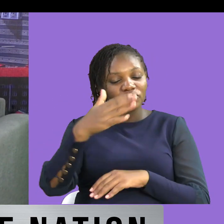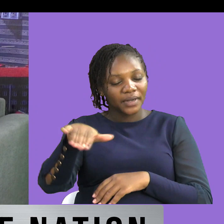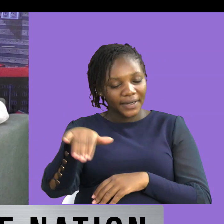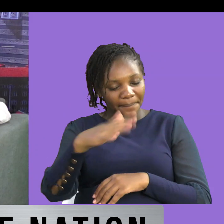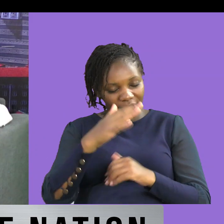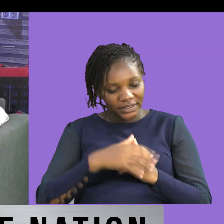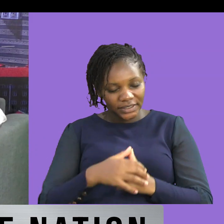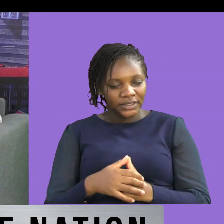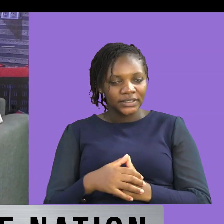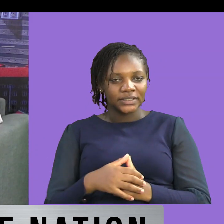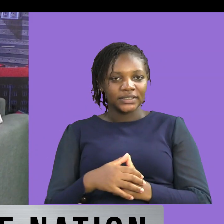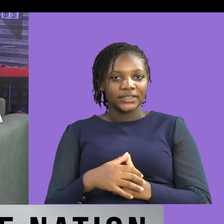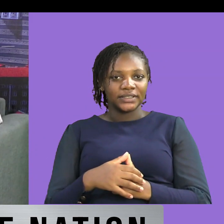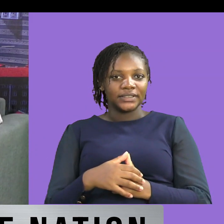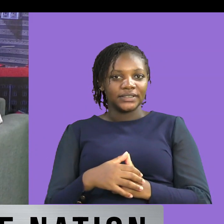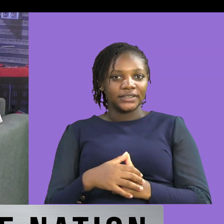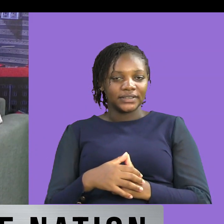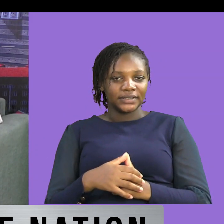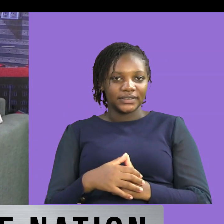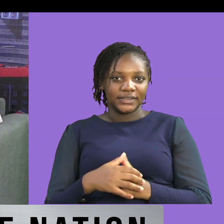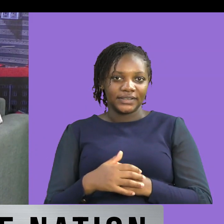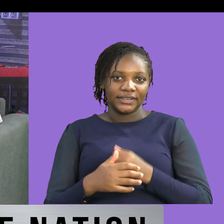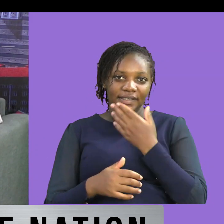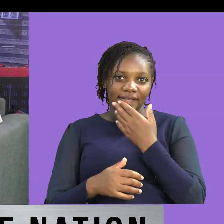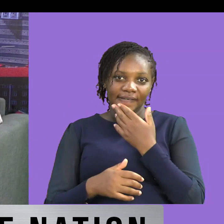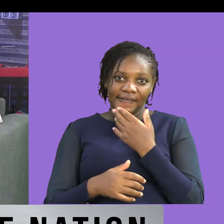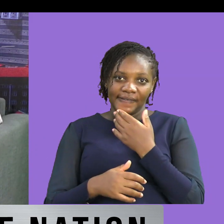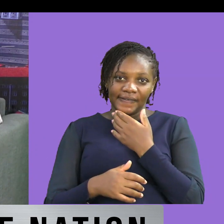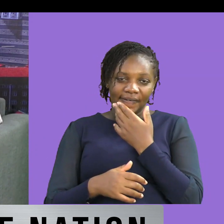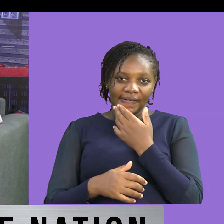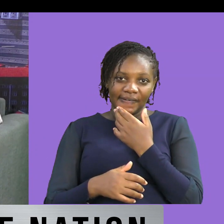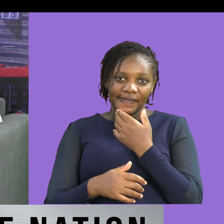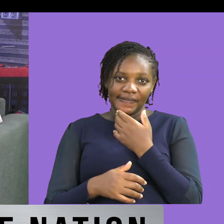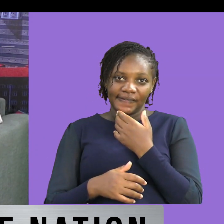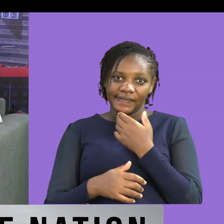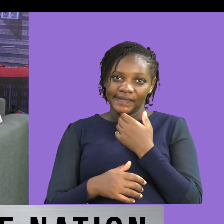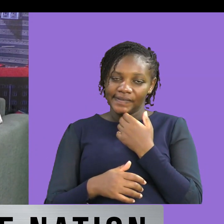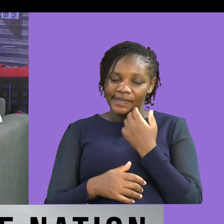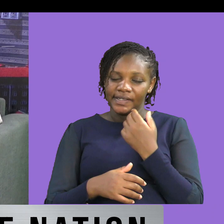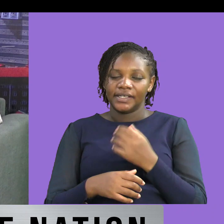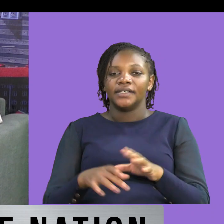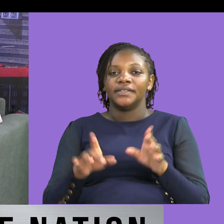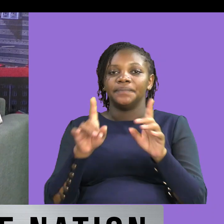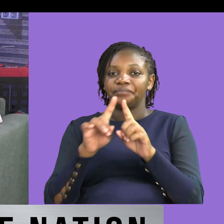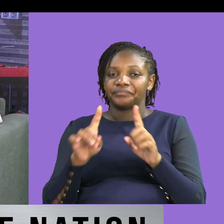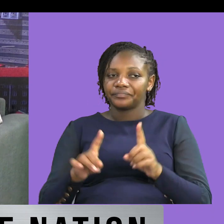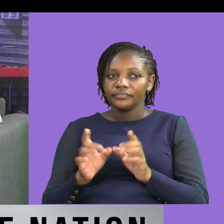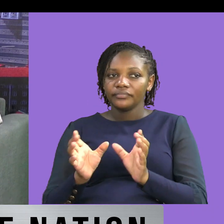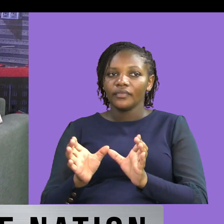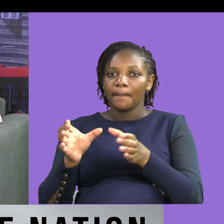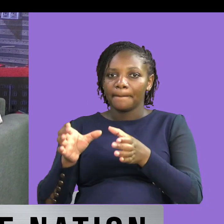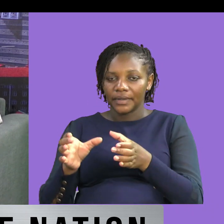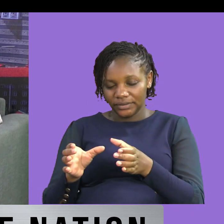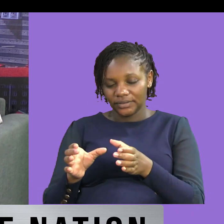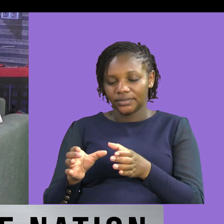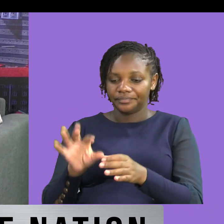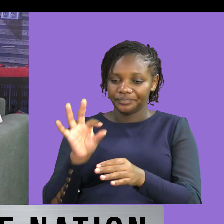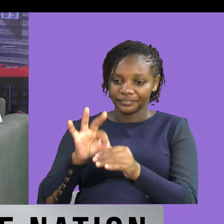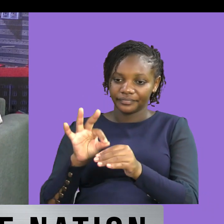Let him come and say it from inside. Right. Yeah, it is true. Now, the thing is, parties are going into